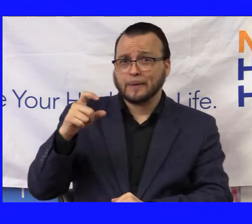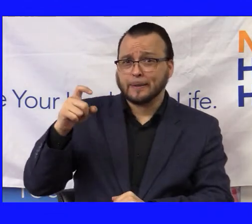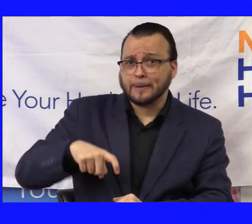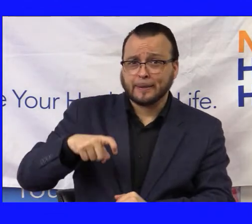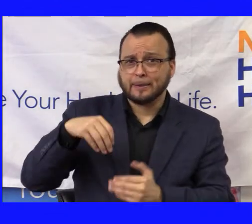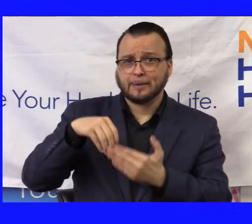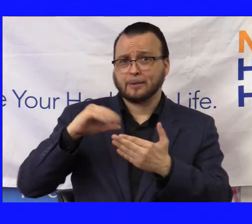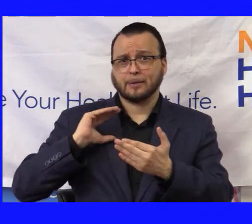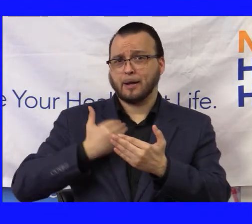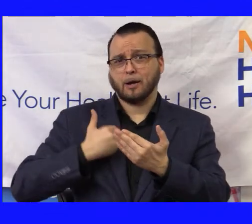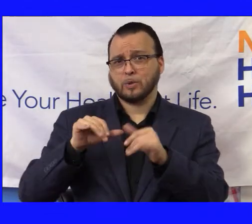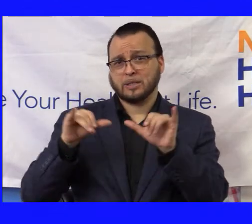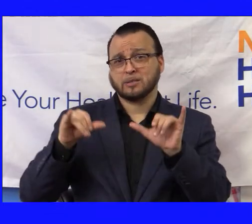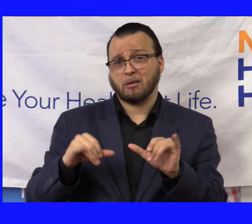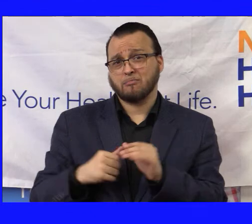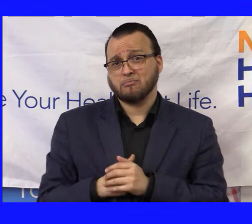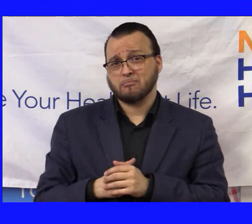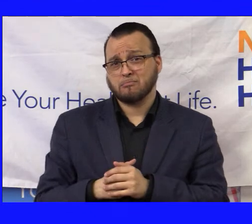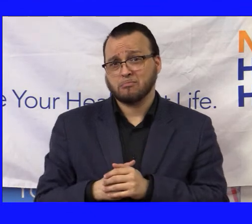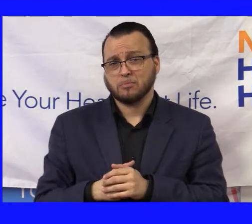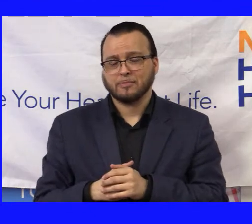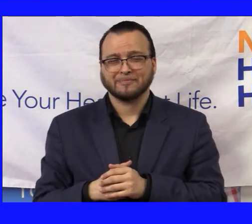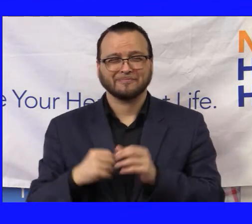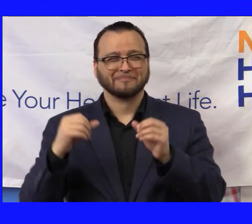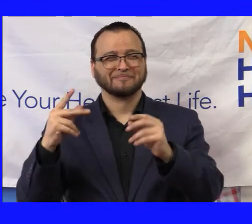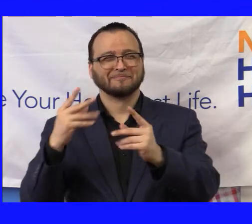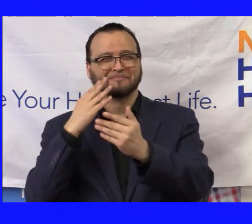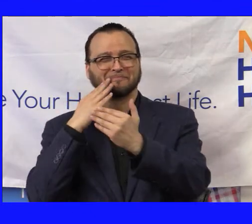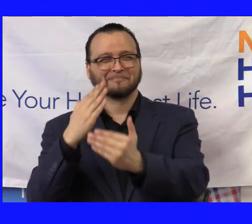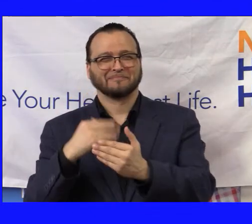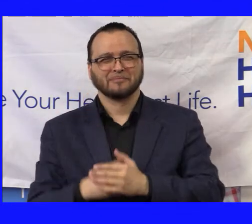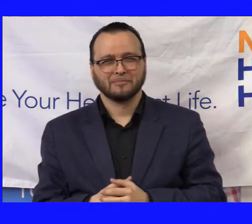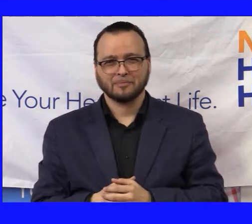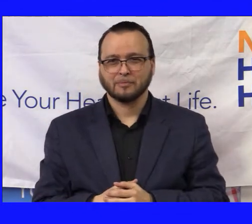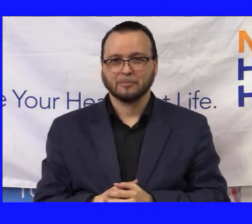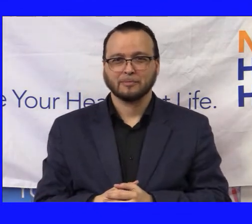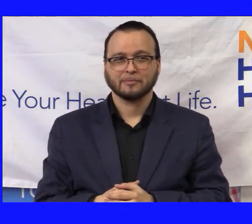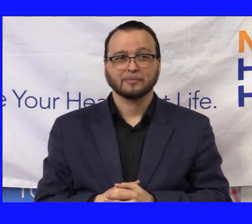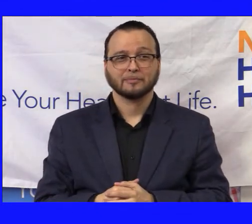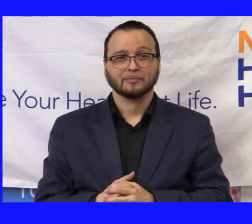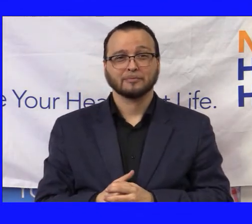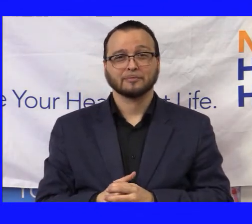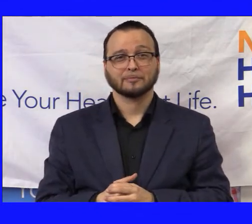system. Okay, thank you. You're welcome.